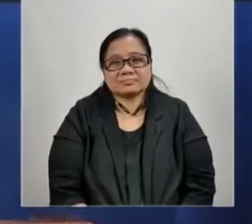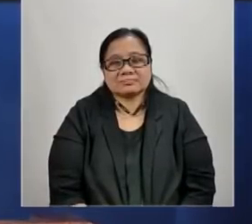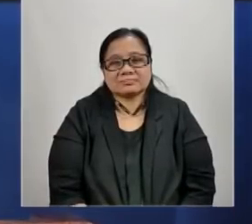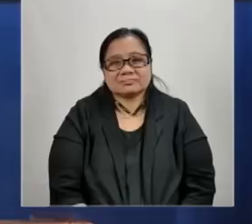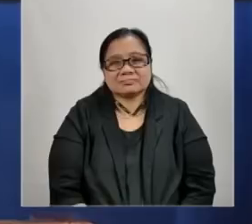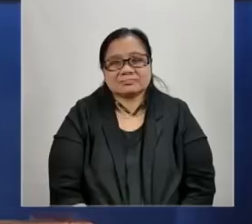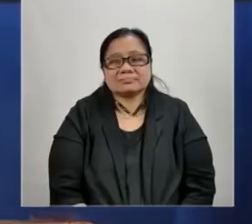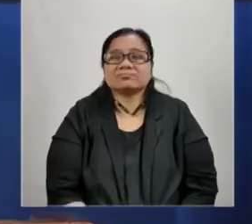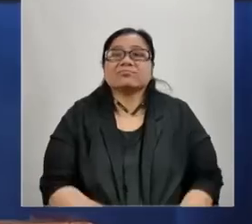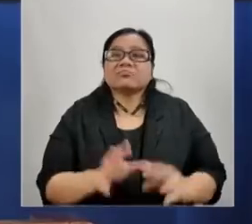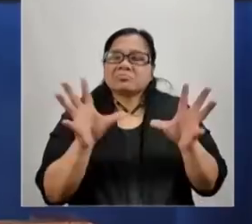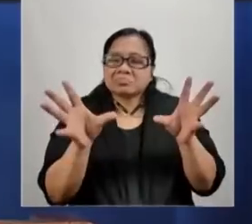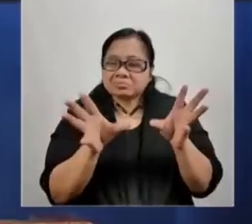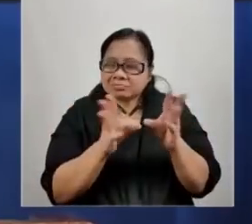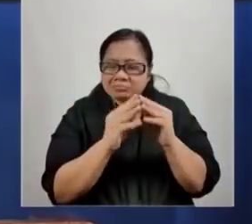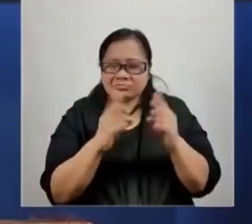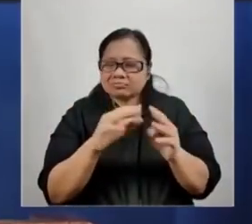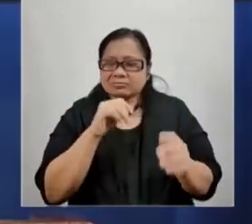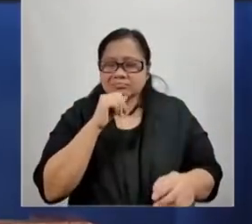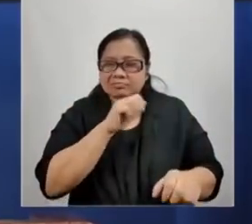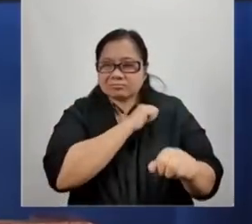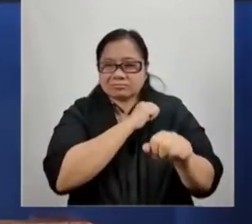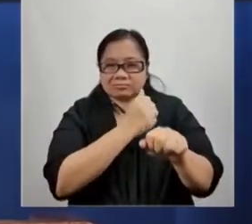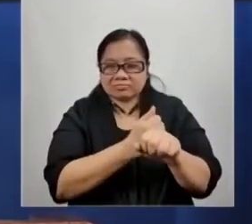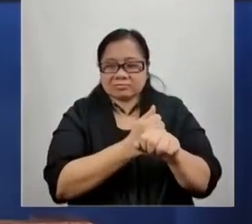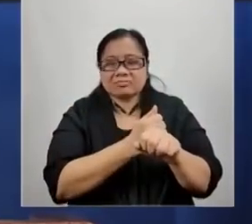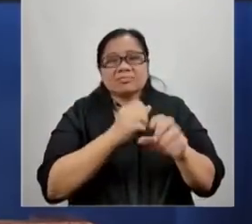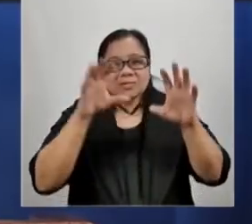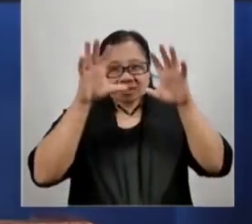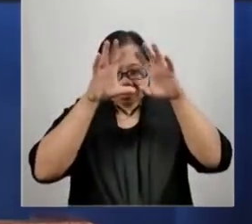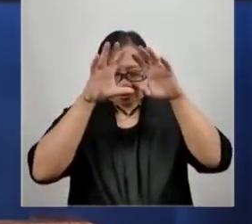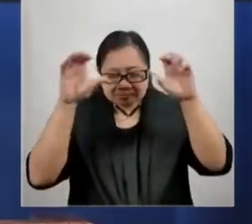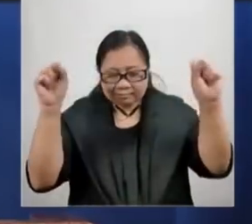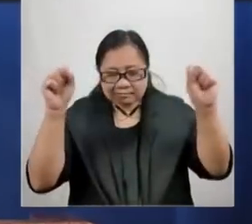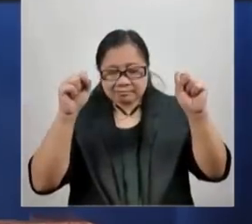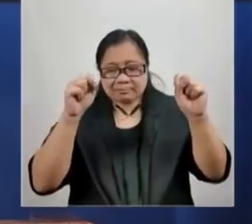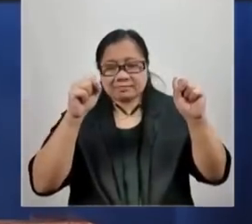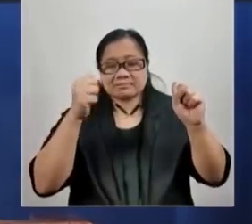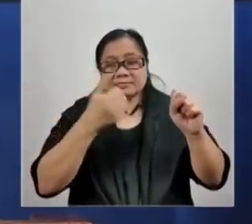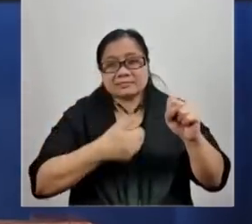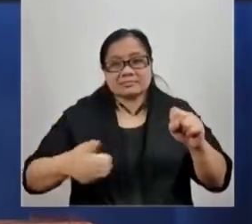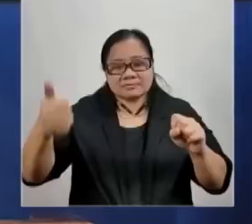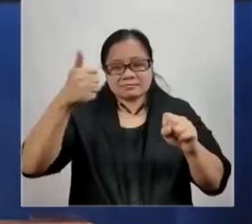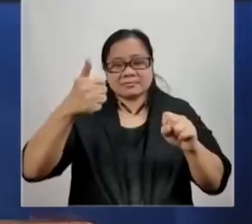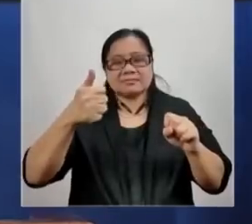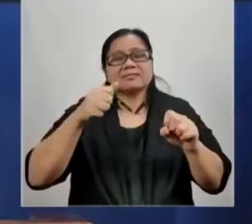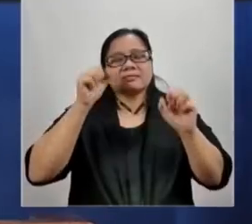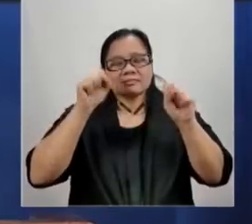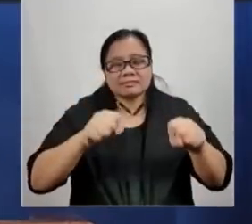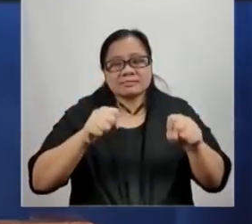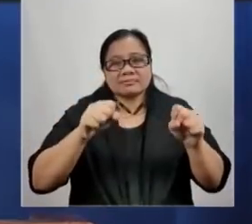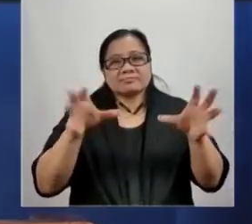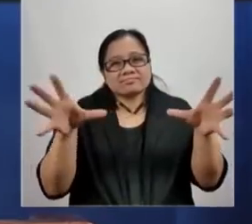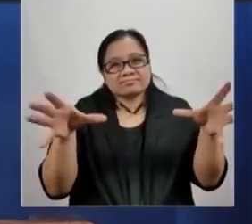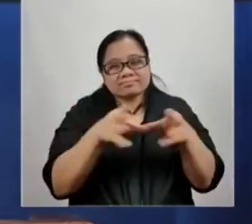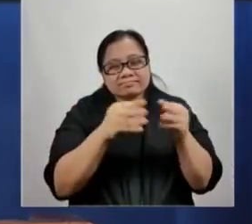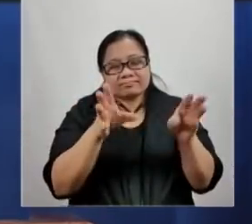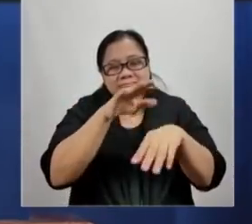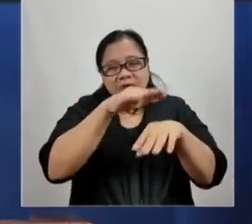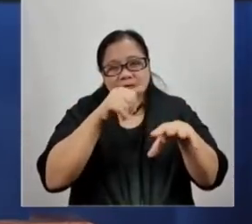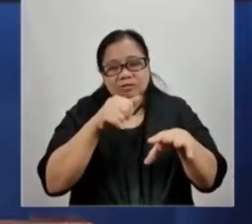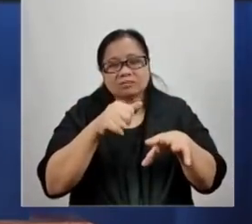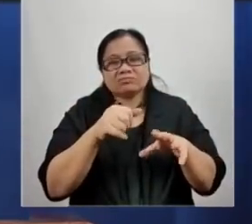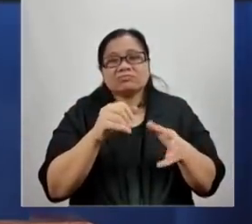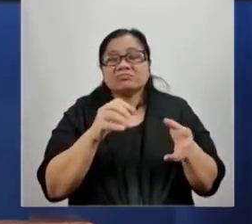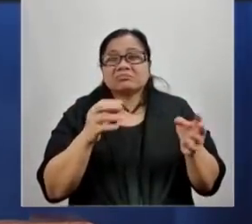Only the President, as the chairman, can call for such a meeting. Number one. Number two, the resolution was issued in the President's